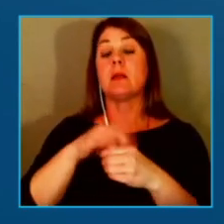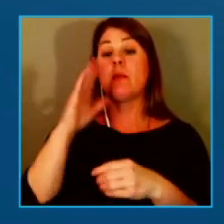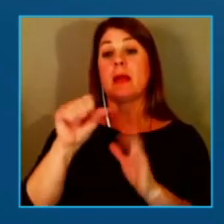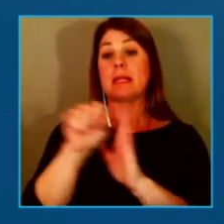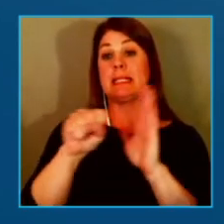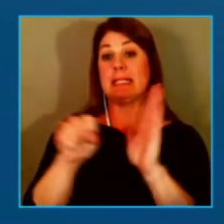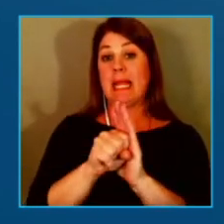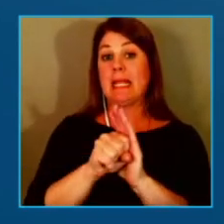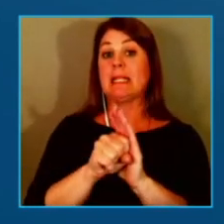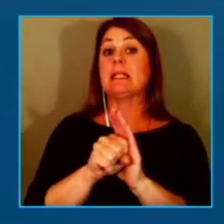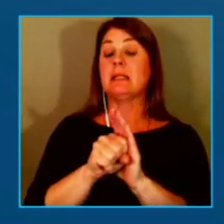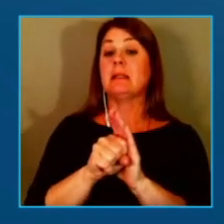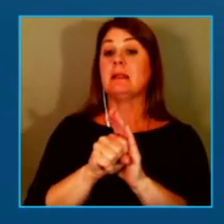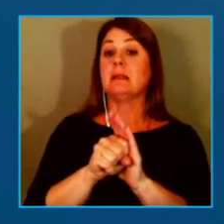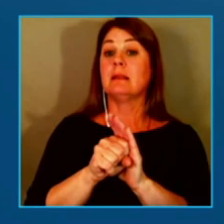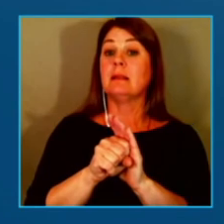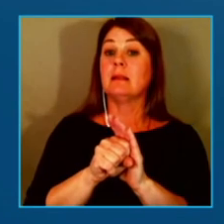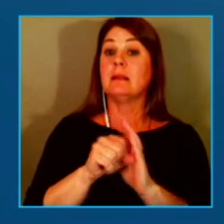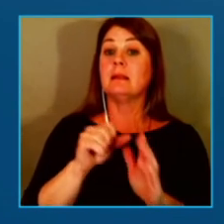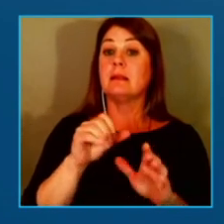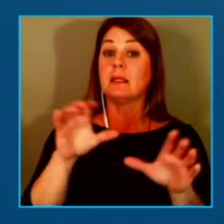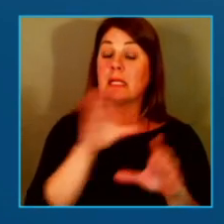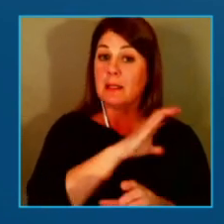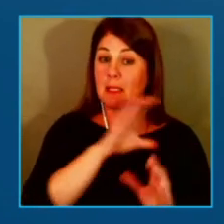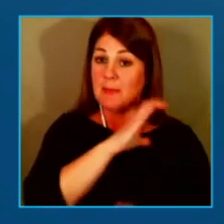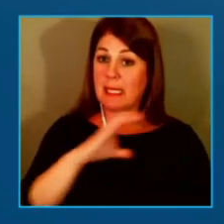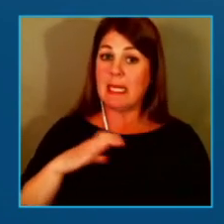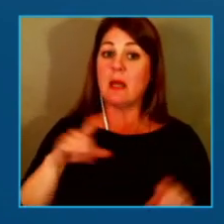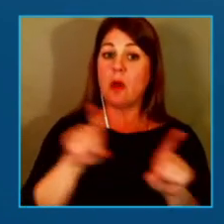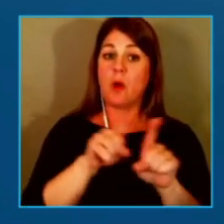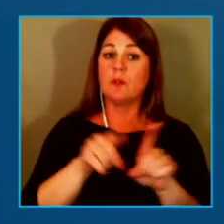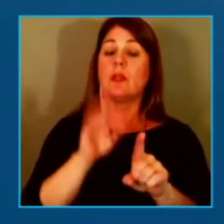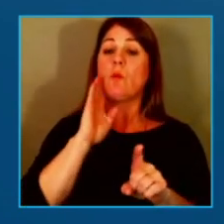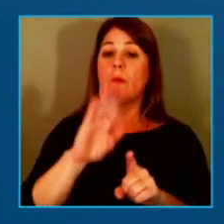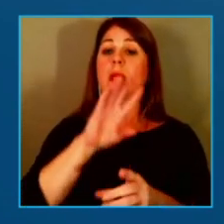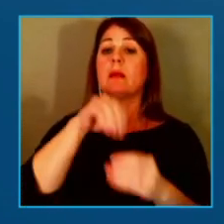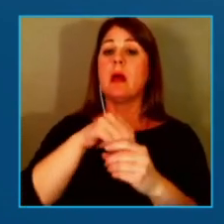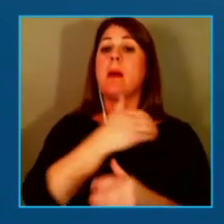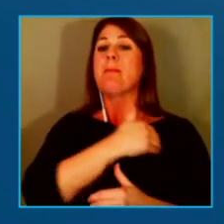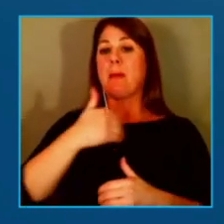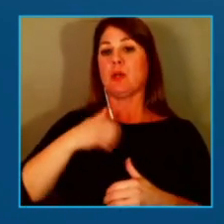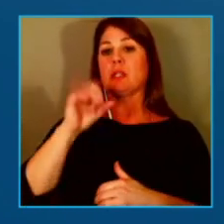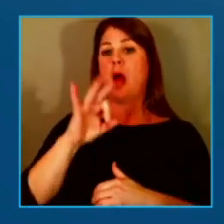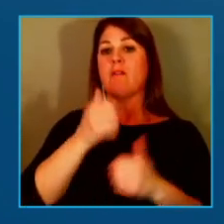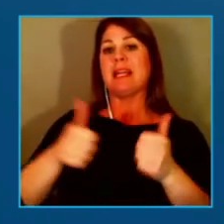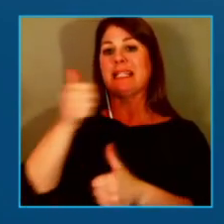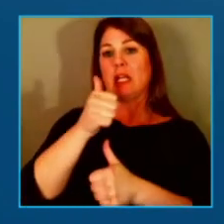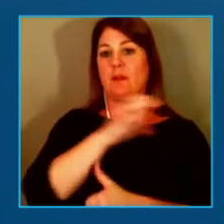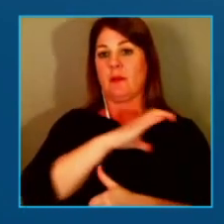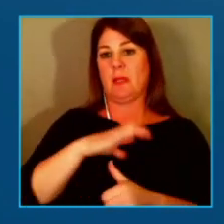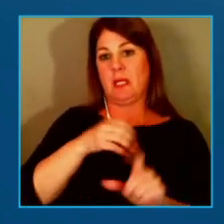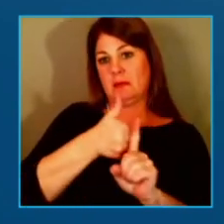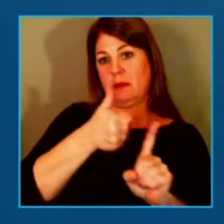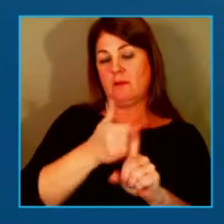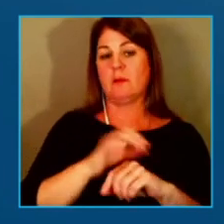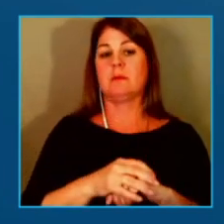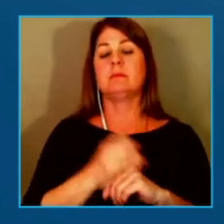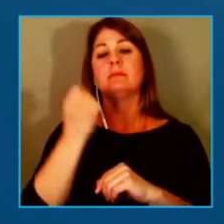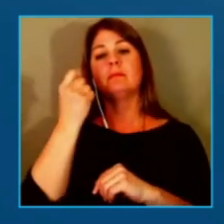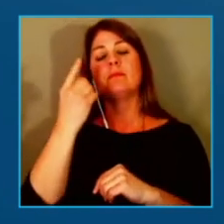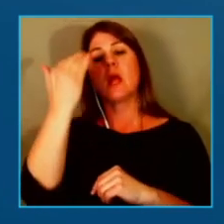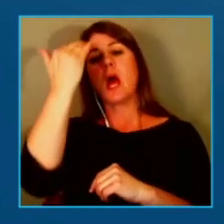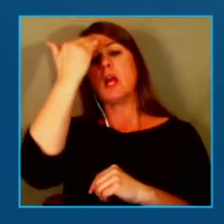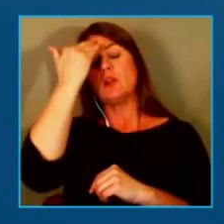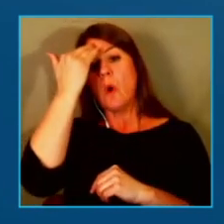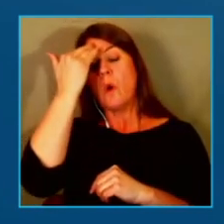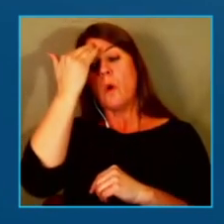clear, they will be voting members of the Executive Committee. I know there have been some questions about the status of our